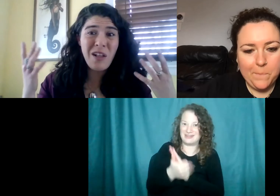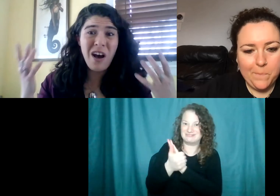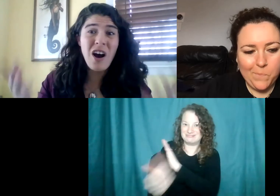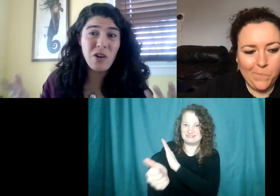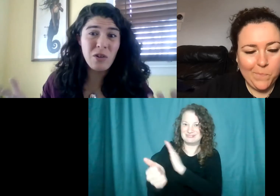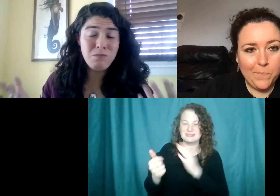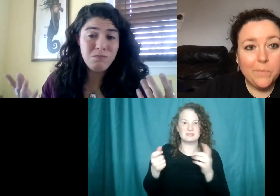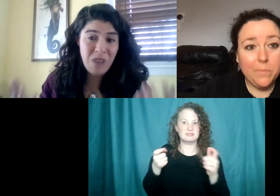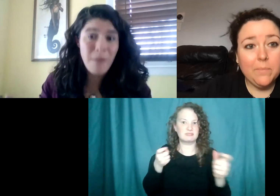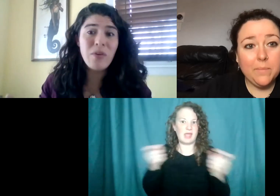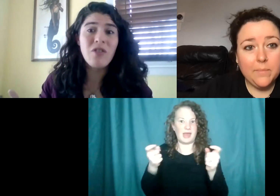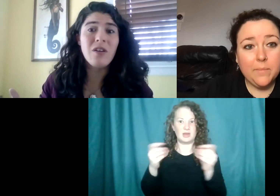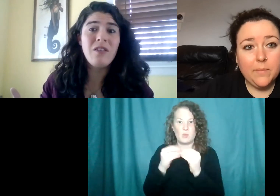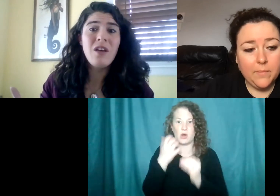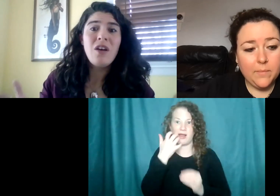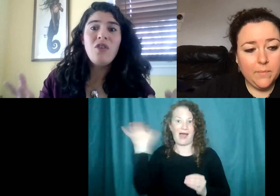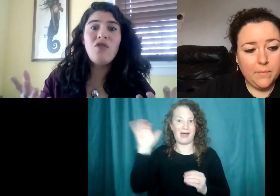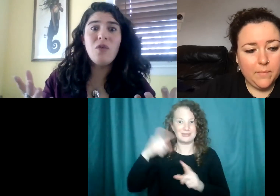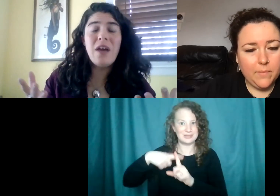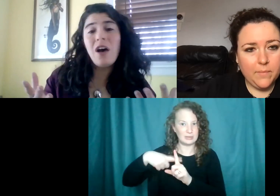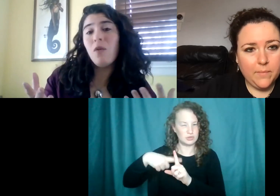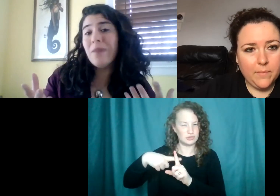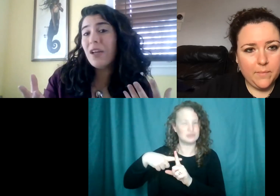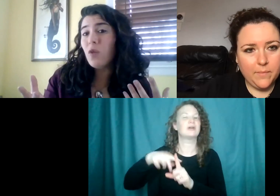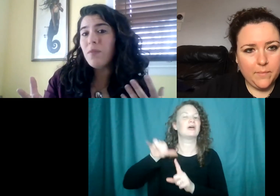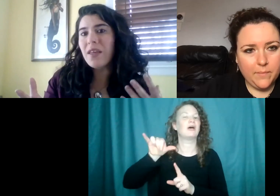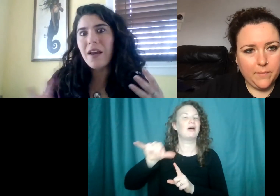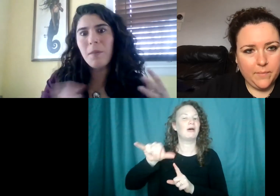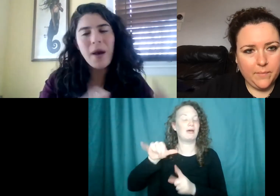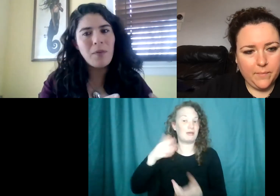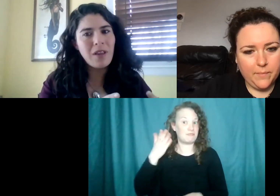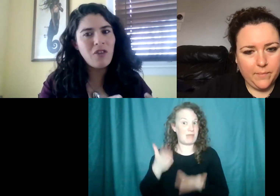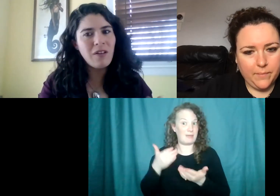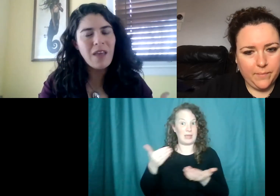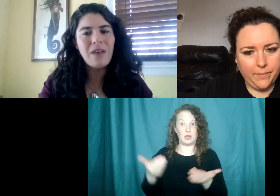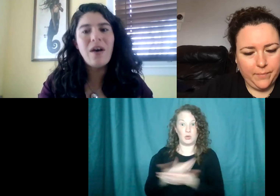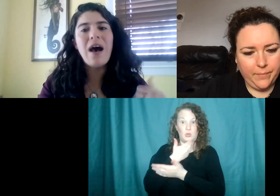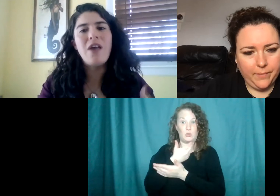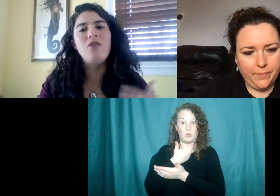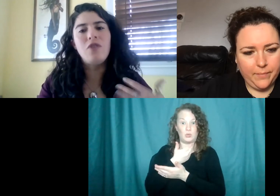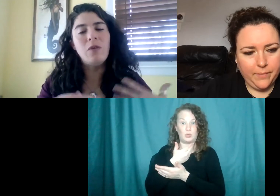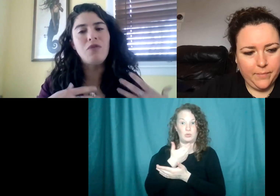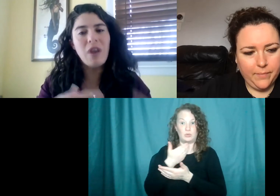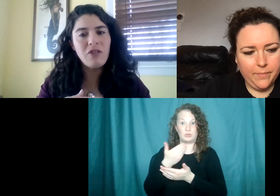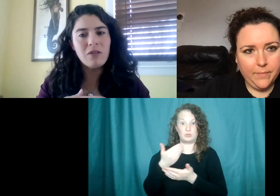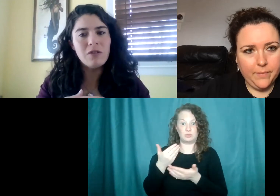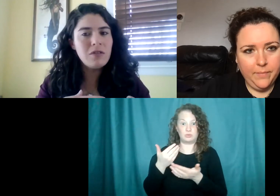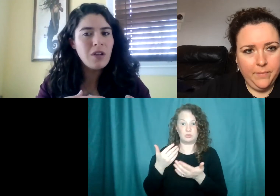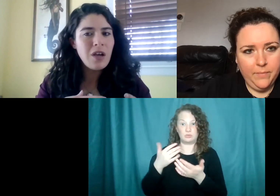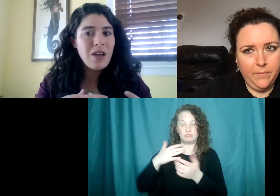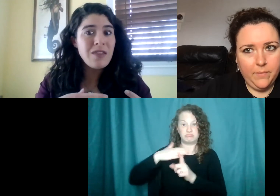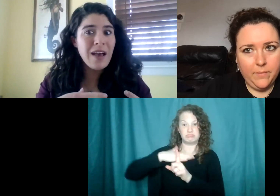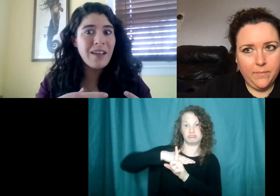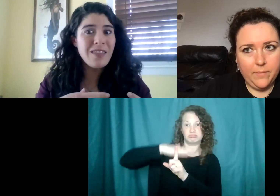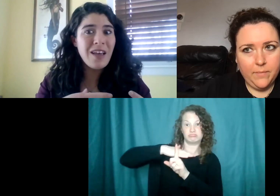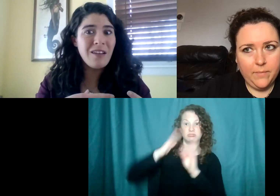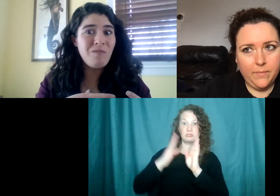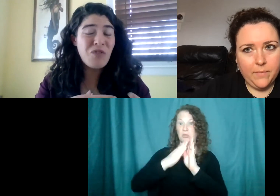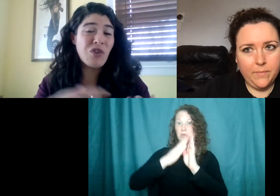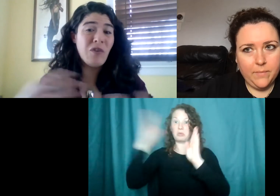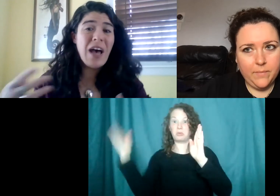handle hotter temperatures. So now might we be getting populations that have higher thermal thresholds that